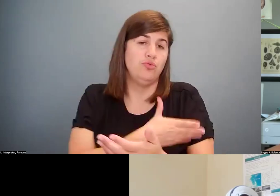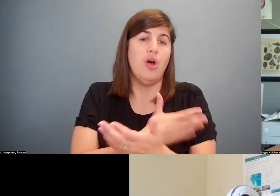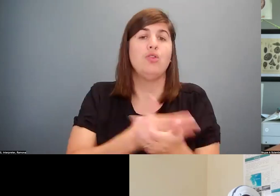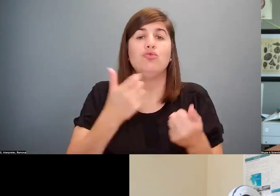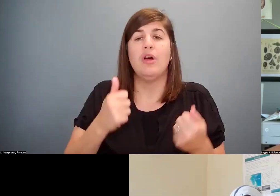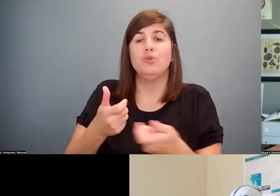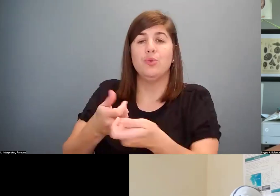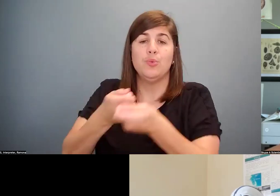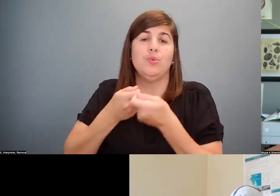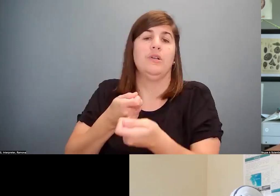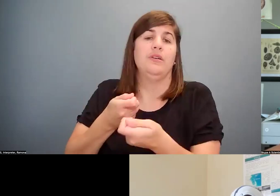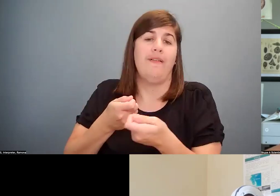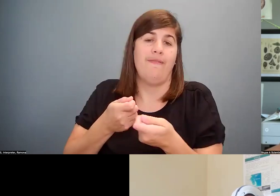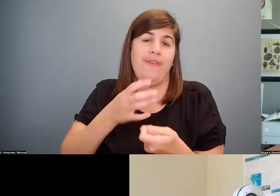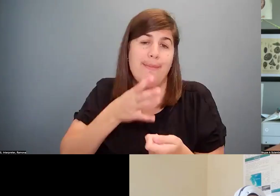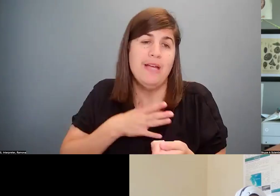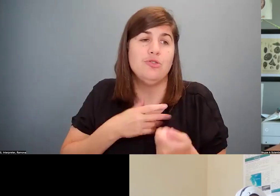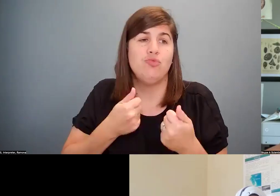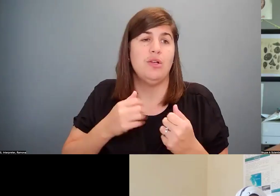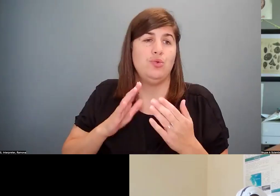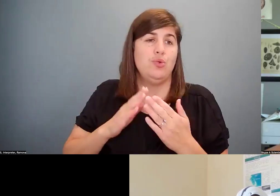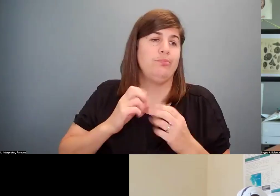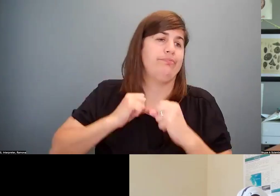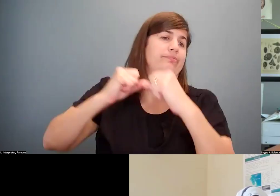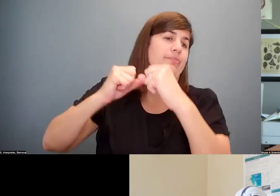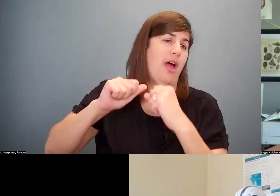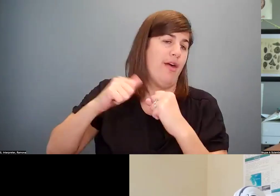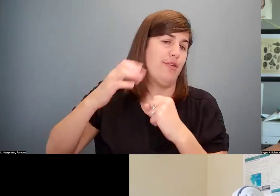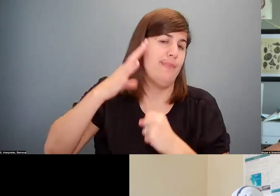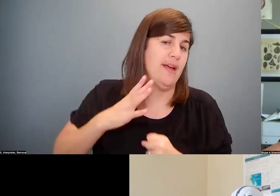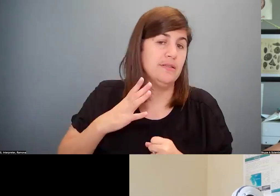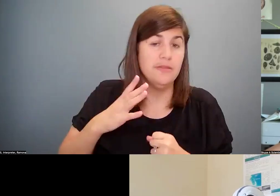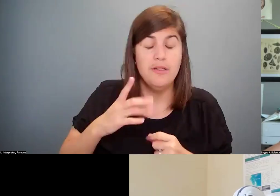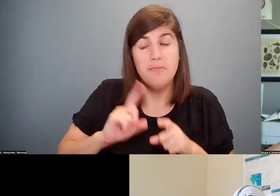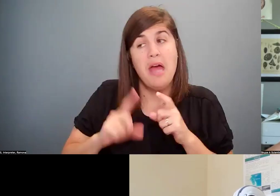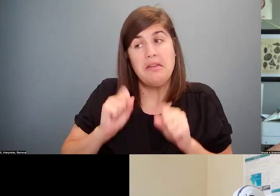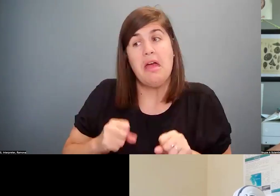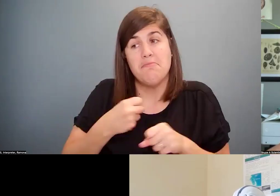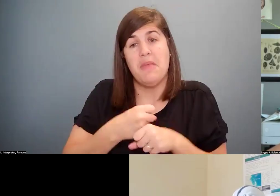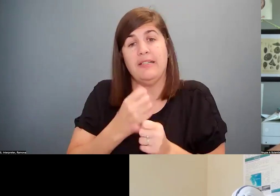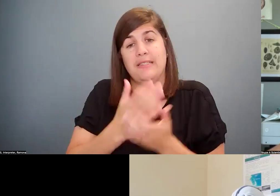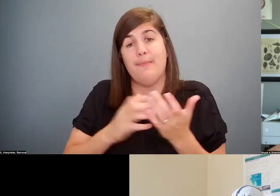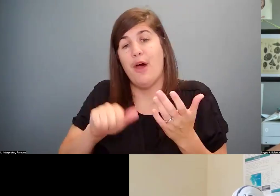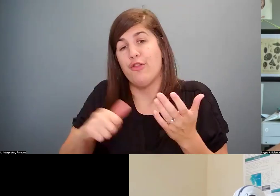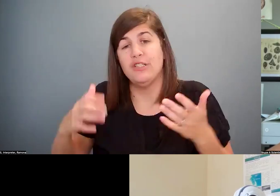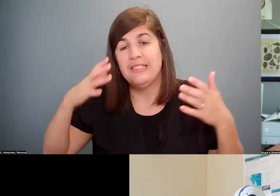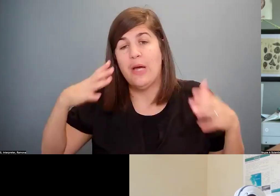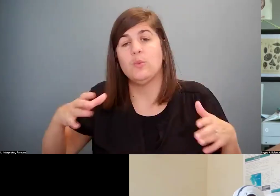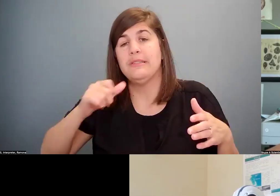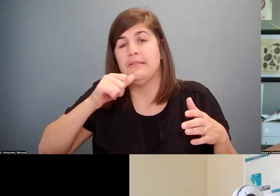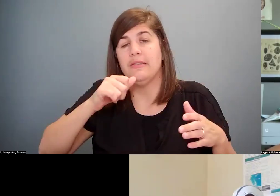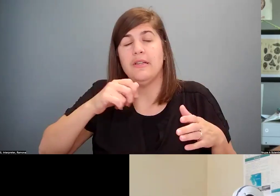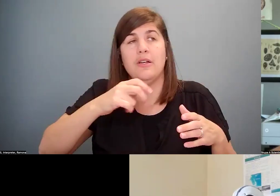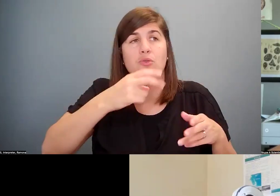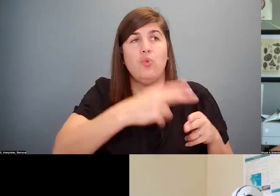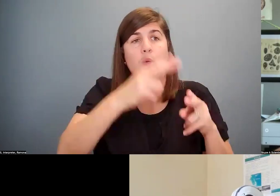we think is to sort of ward off other males. But they can also produce other sounds that aren't considered songs. So just shorter